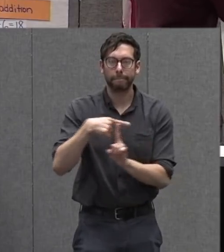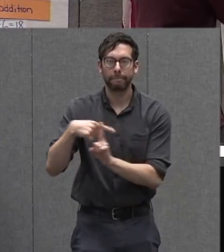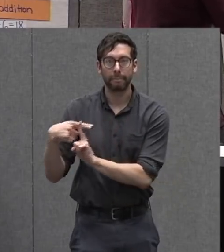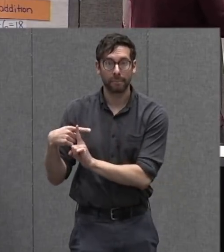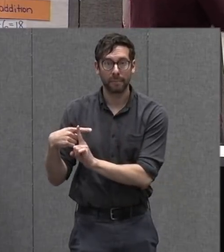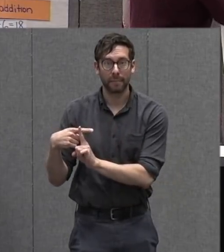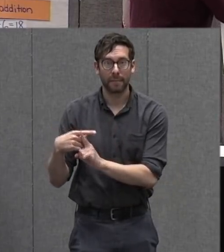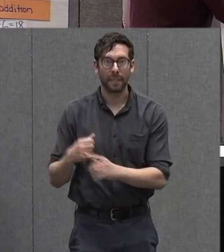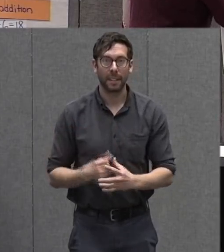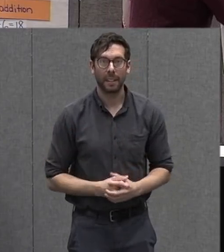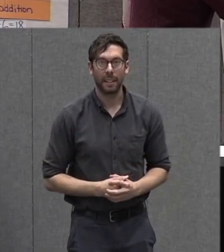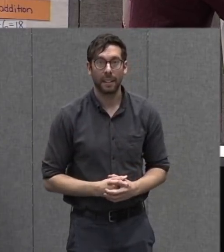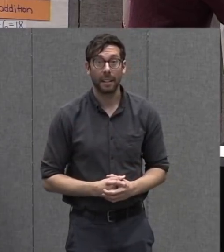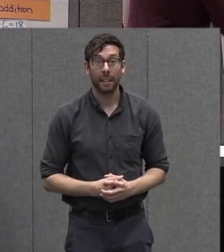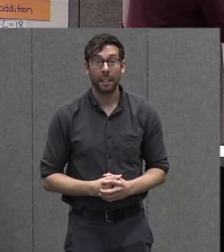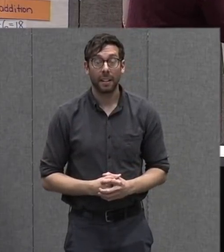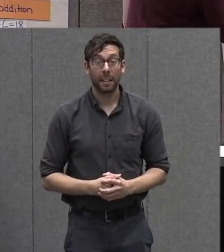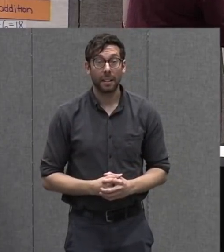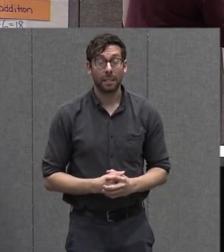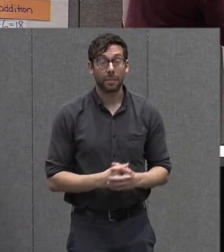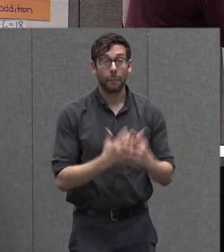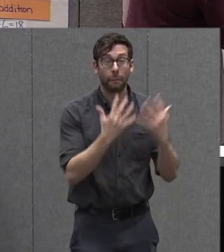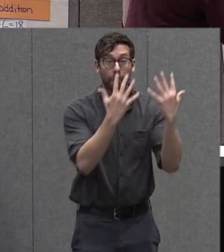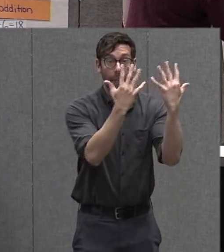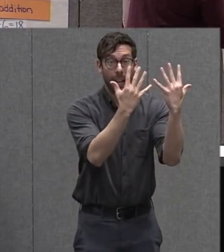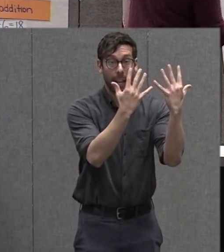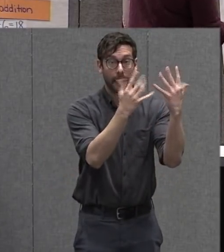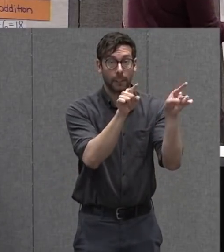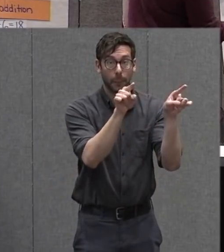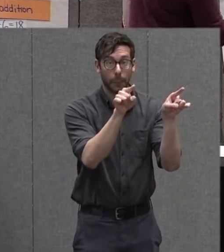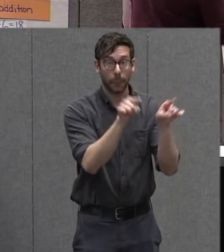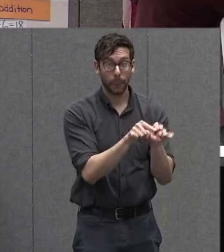together. These 2 5s give us a 10.